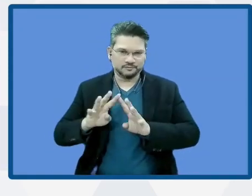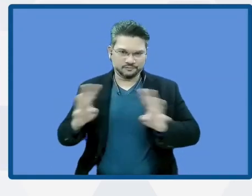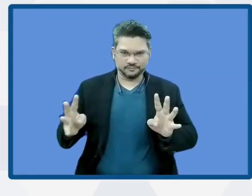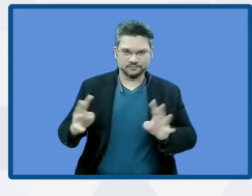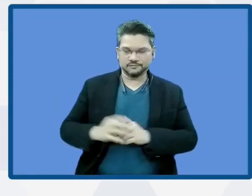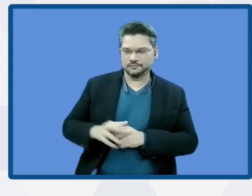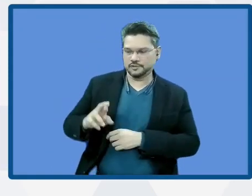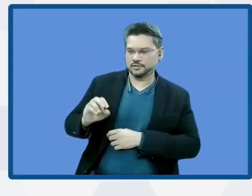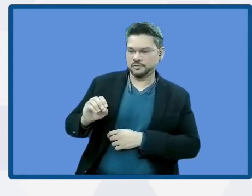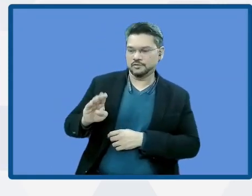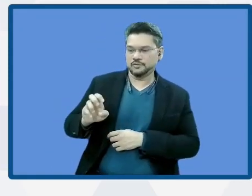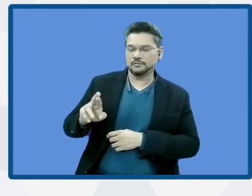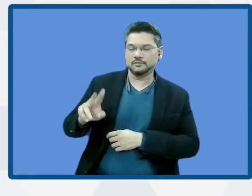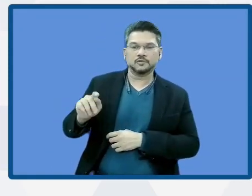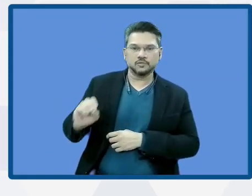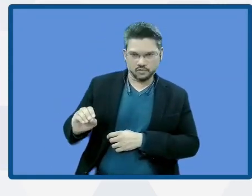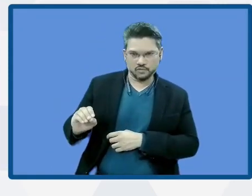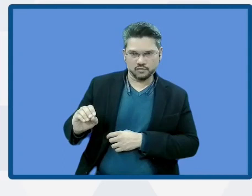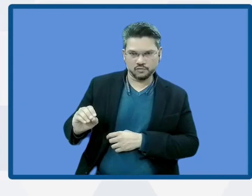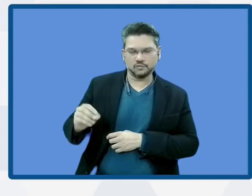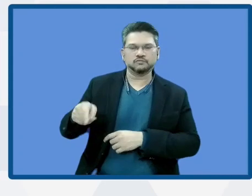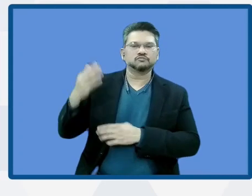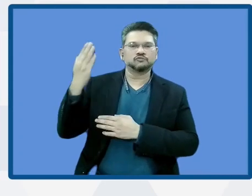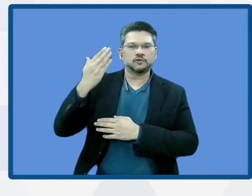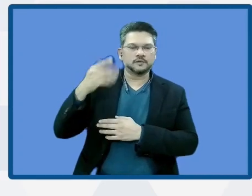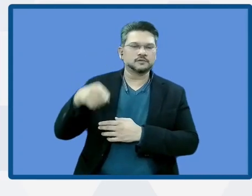Mendez, professor of San Simón